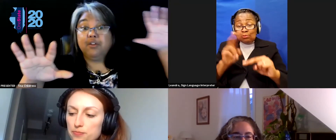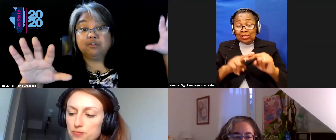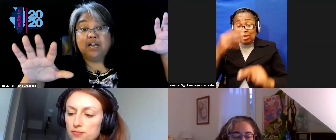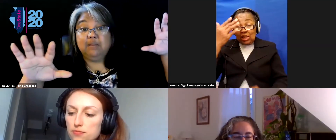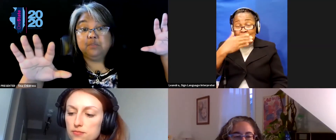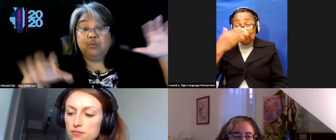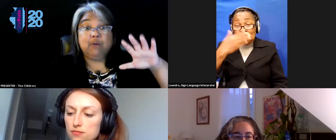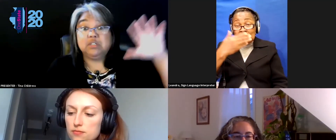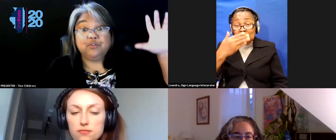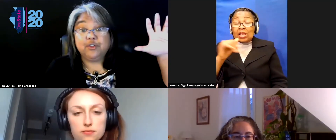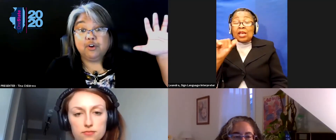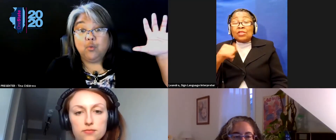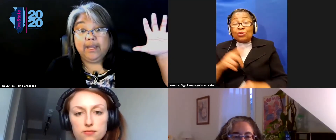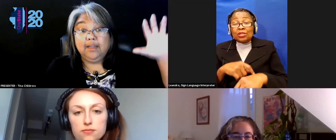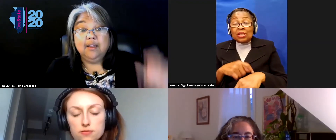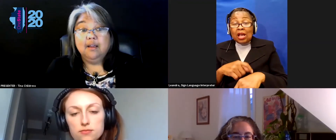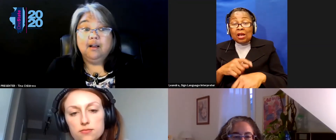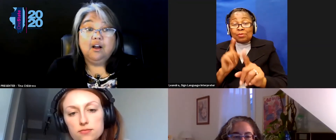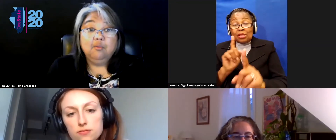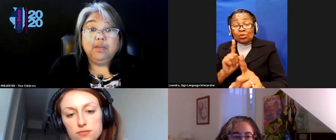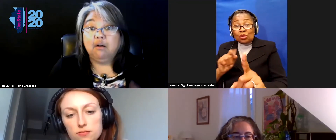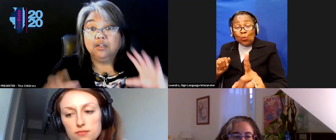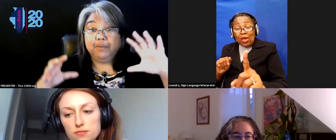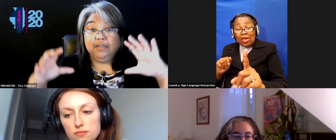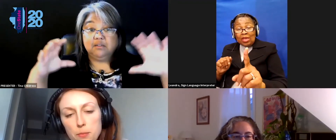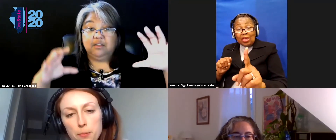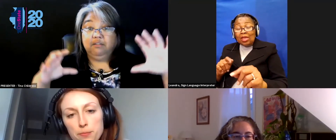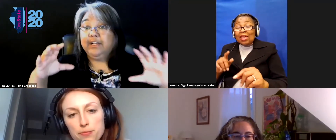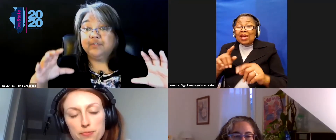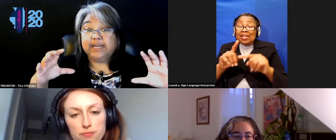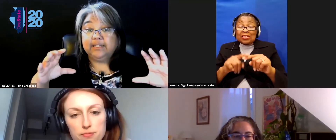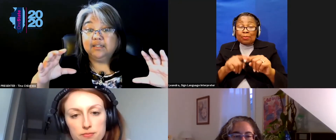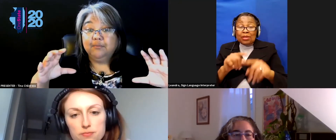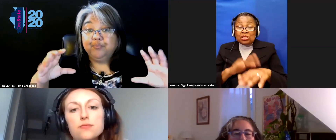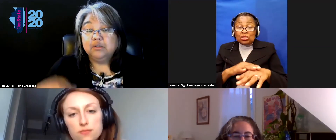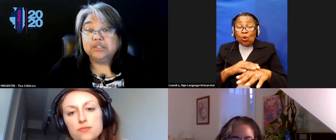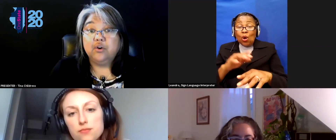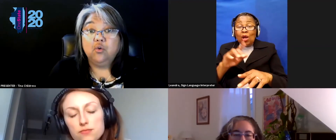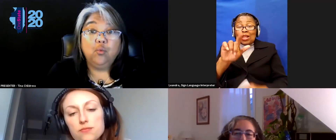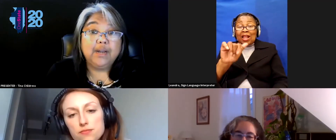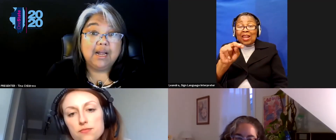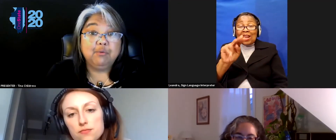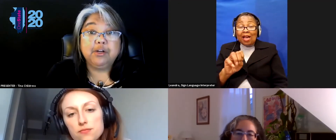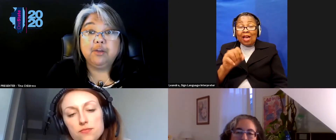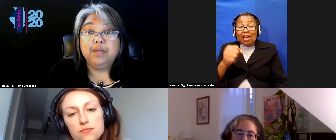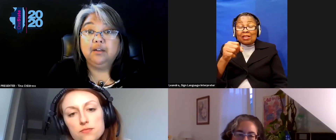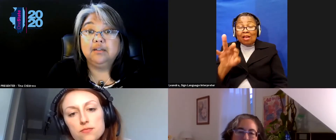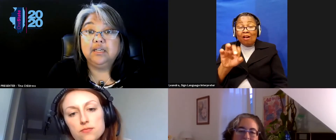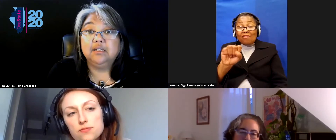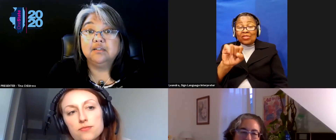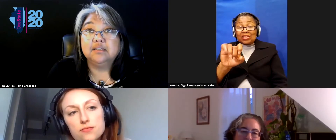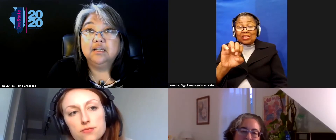there were other times when I was further away. It all depends on line of sight. So what I would